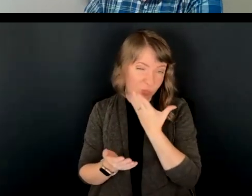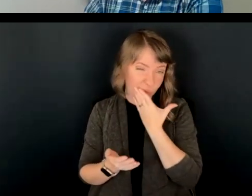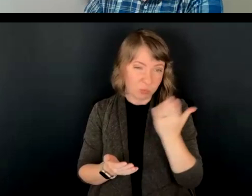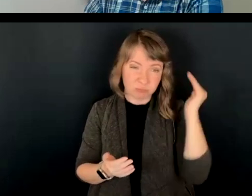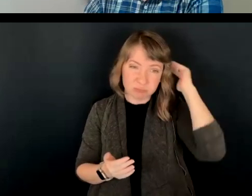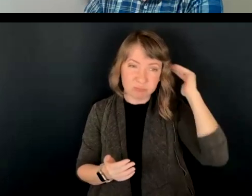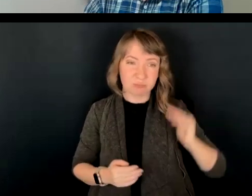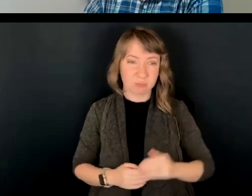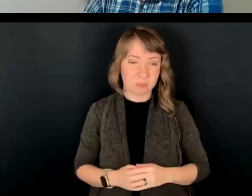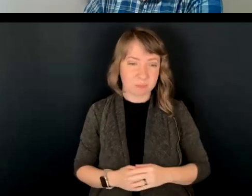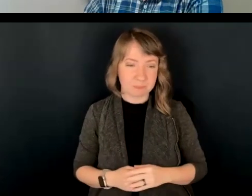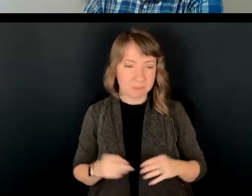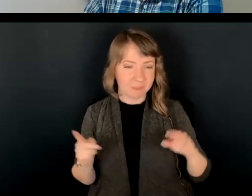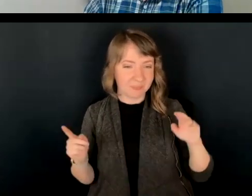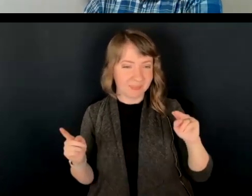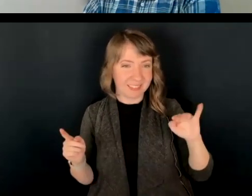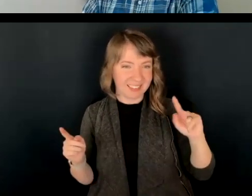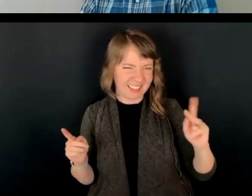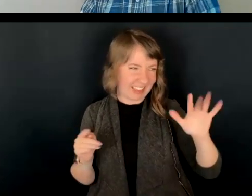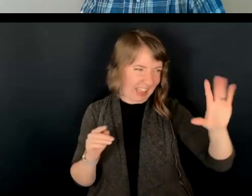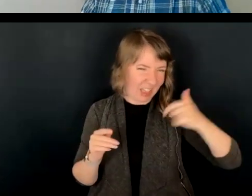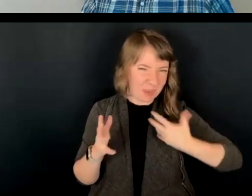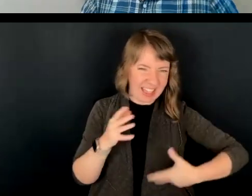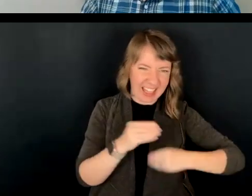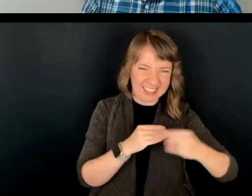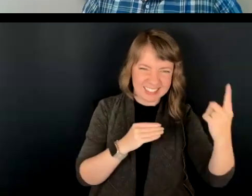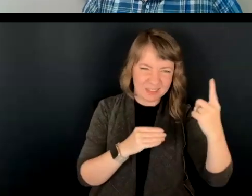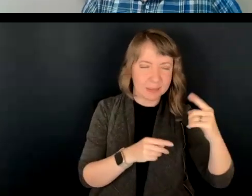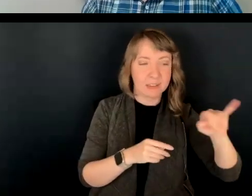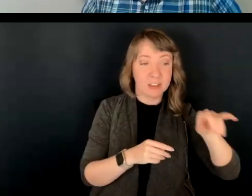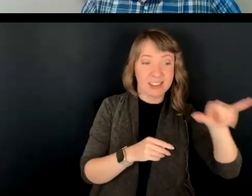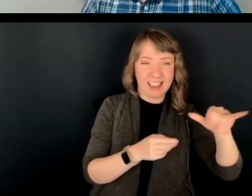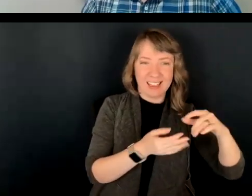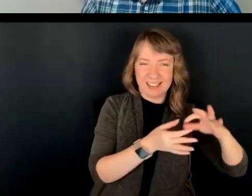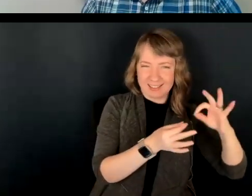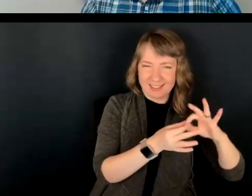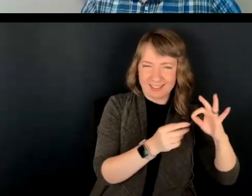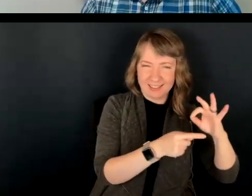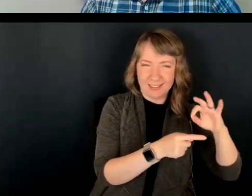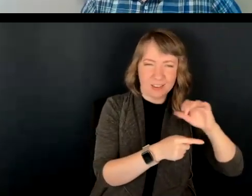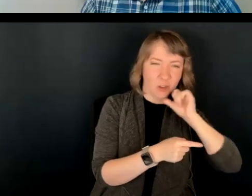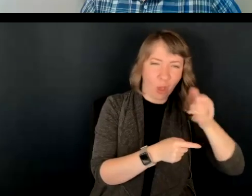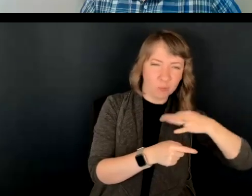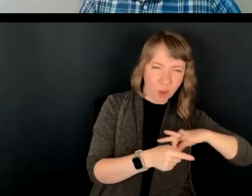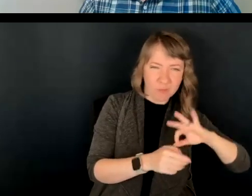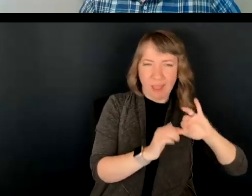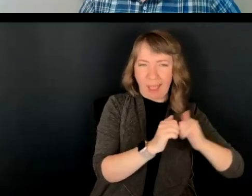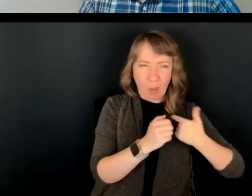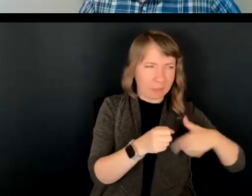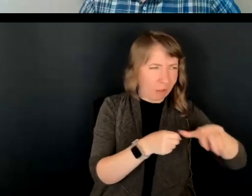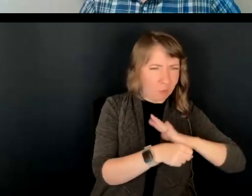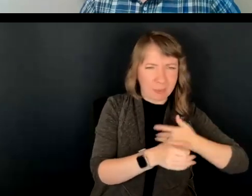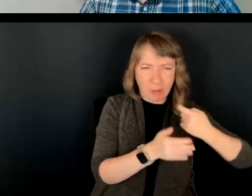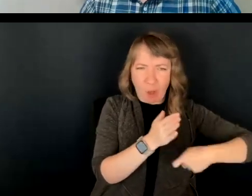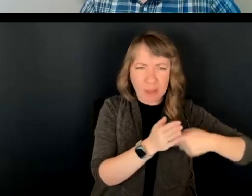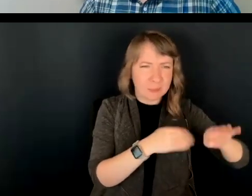I've got to add this one more piece because it links back up to something Jay said. Jay was talking about as a nonprofit, how are you actually covering your cost of doing business,